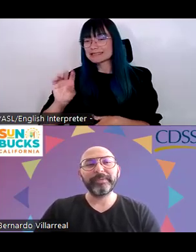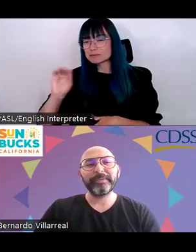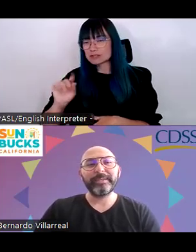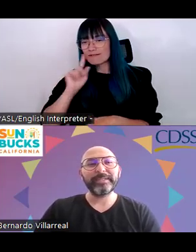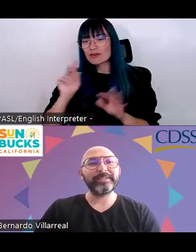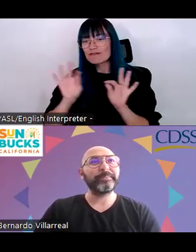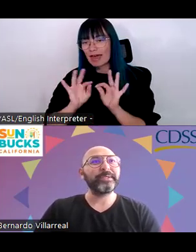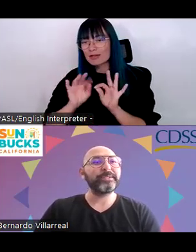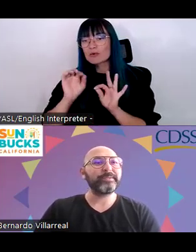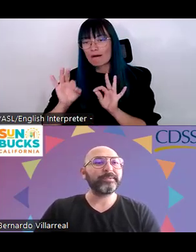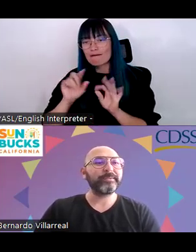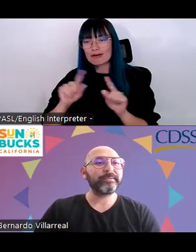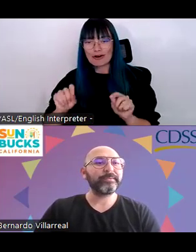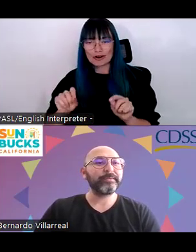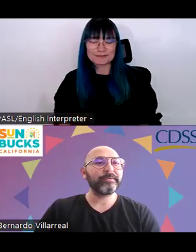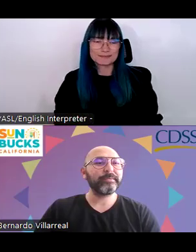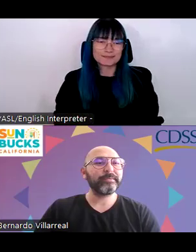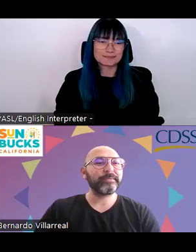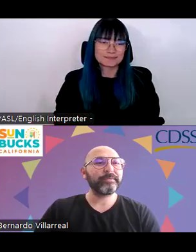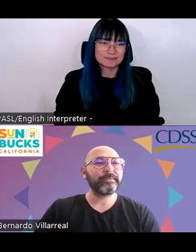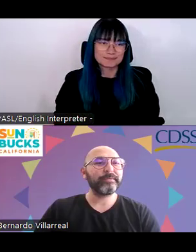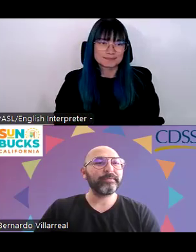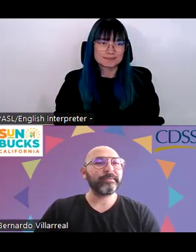cards. Next slide, please.